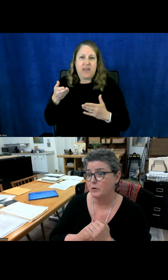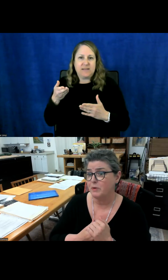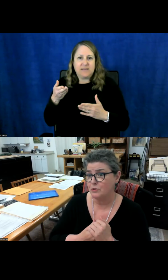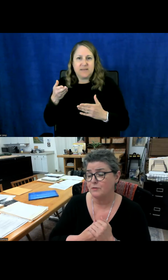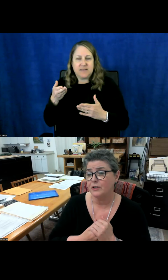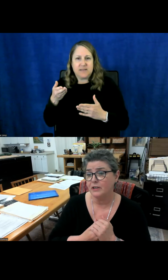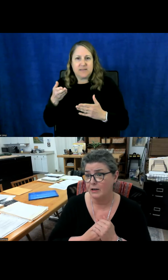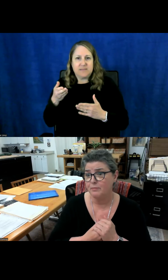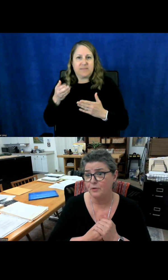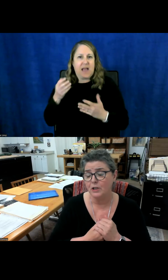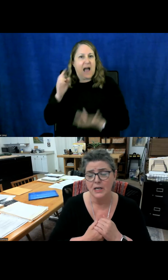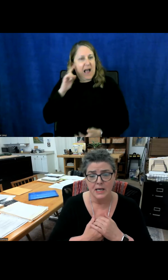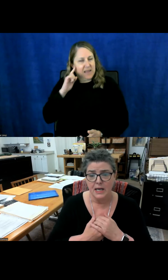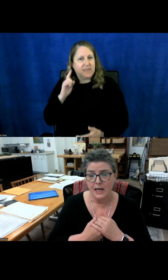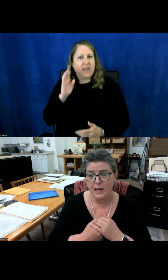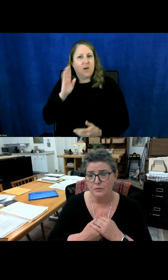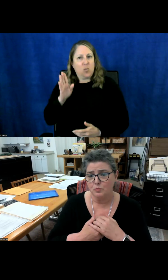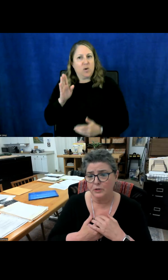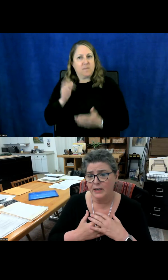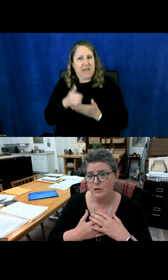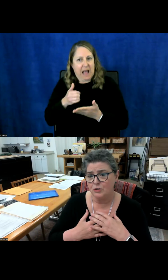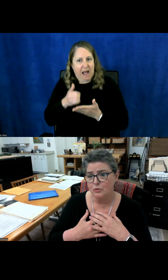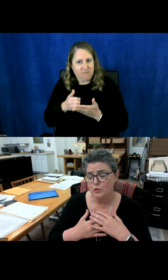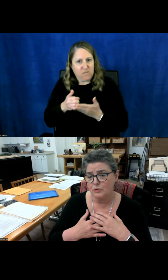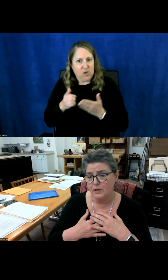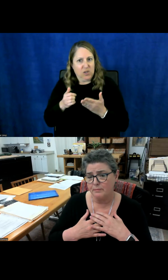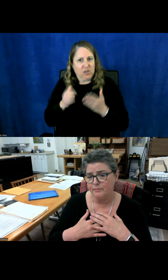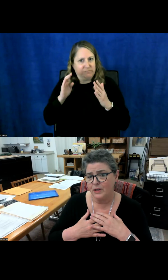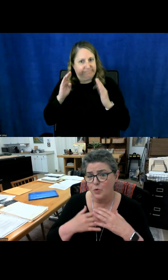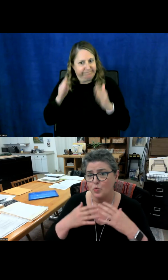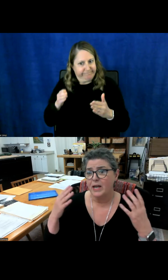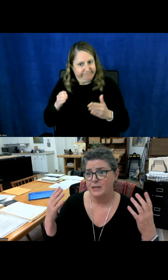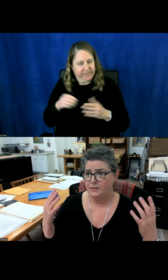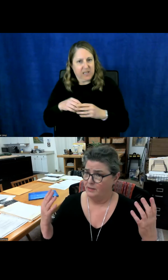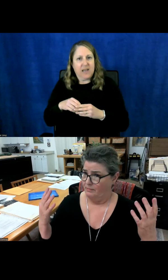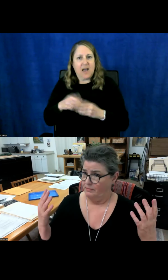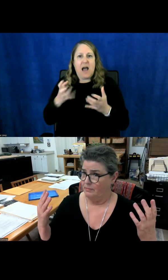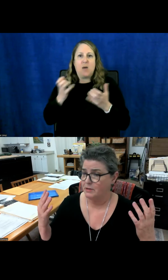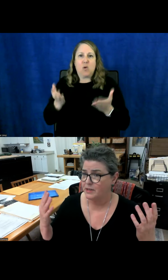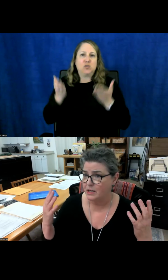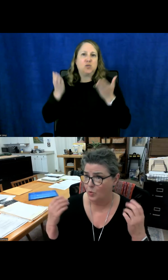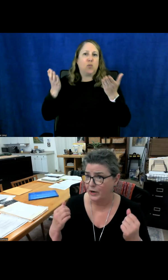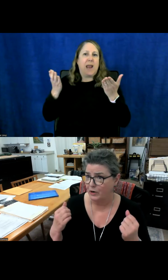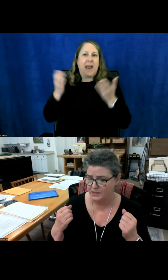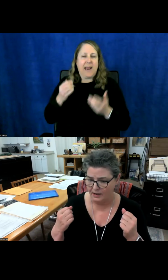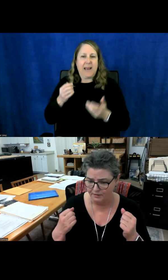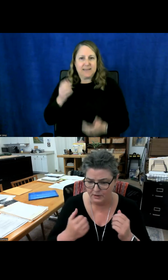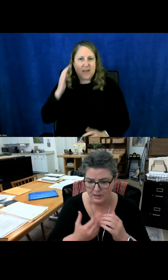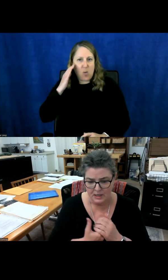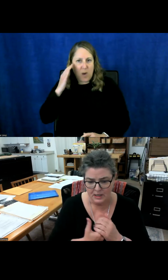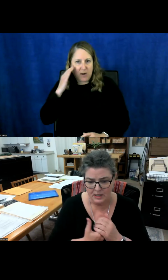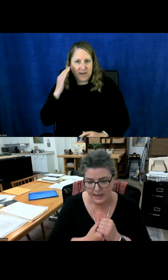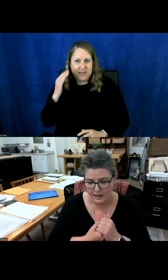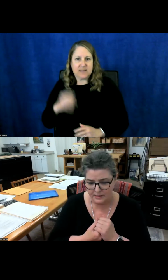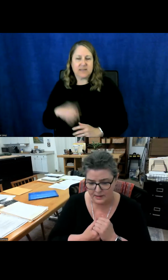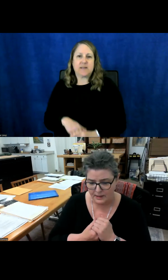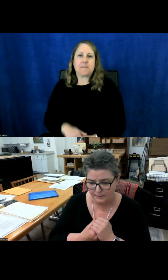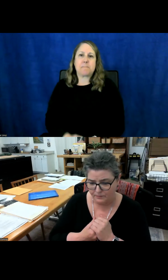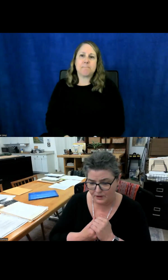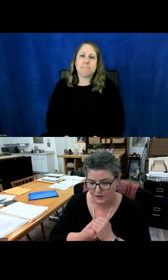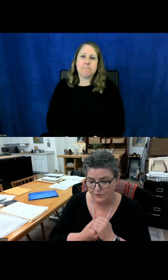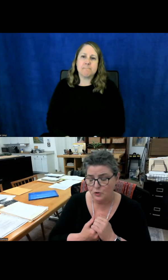think would be useful and helpful, and would like to raise the awareness of.